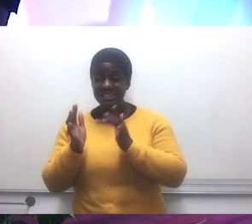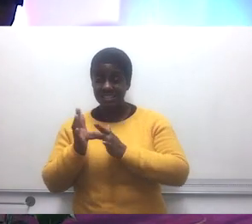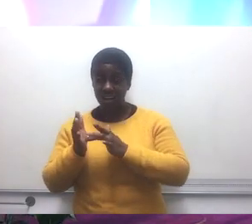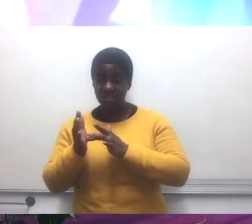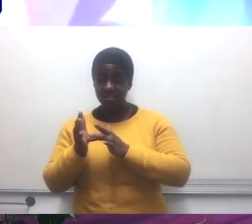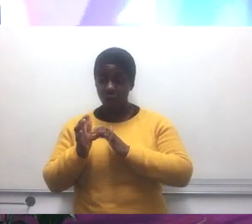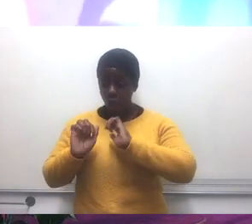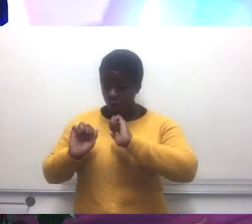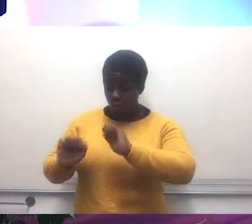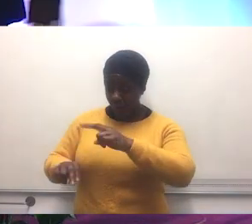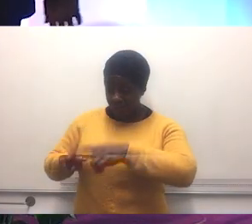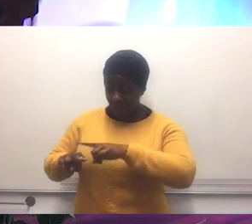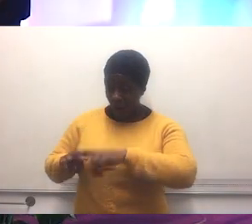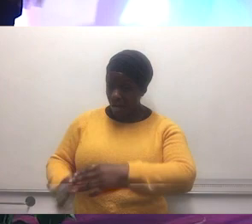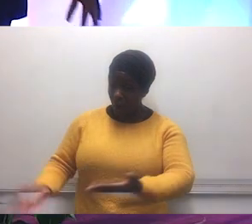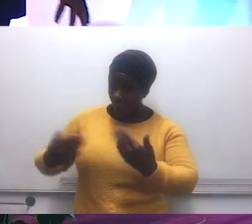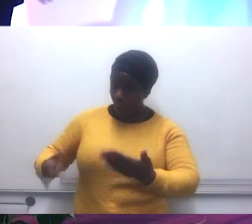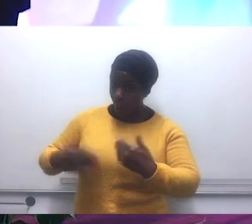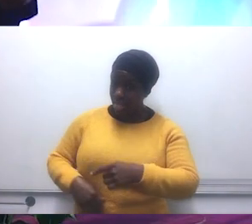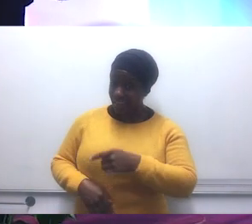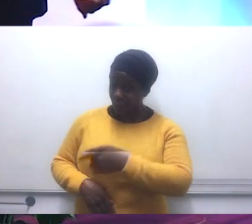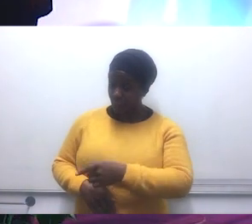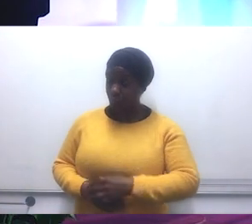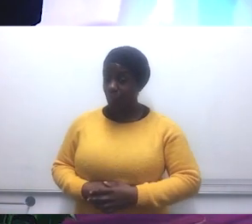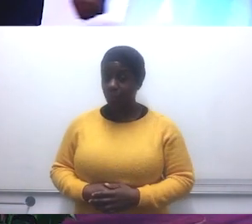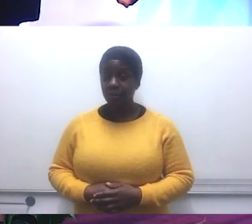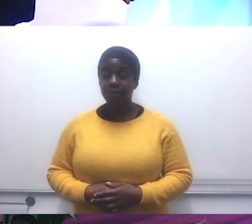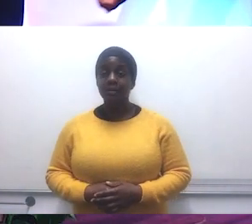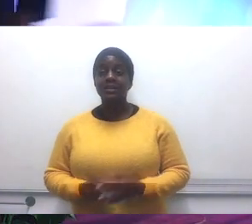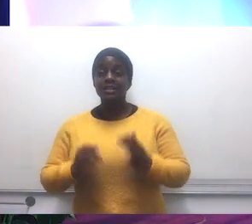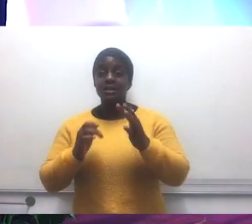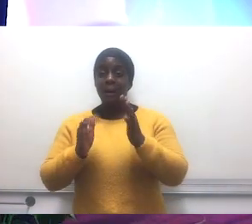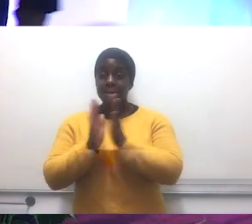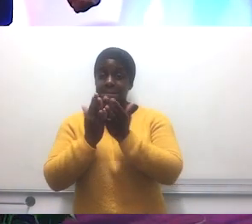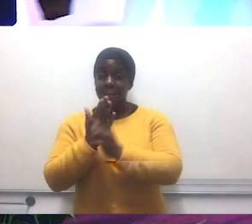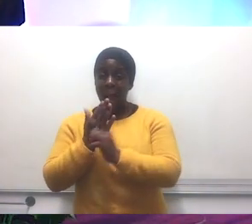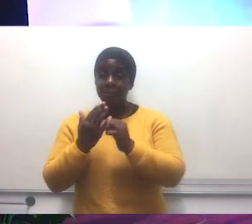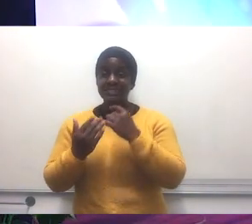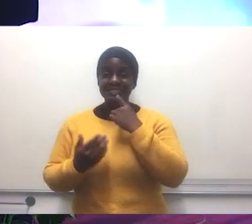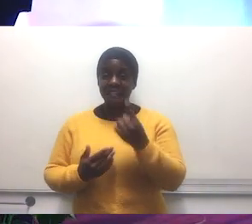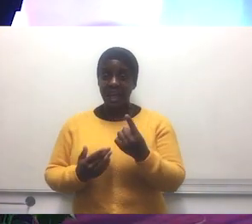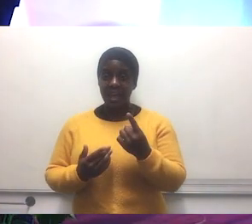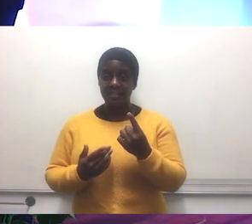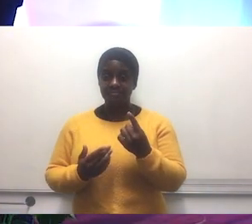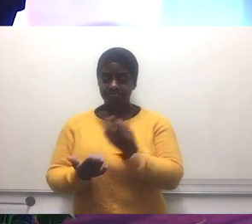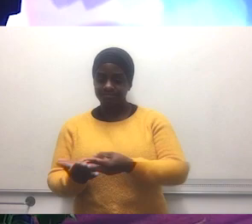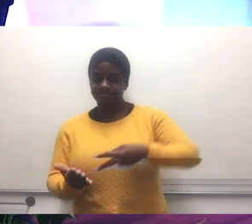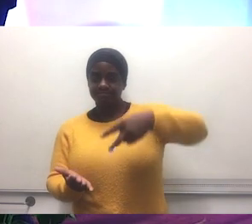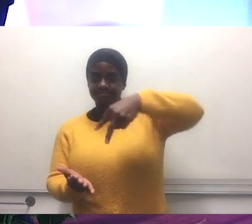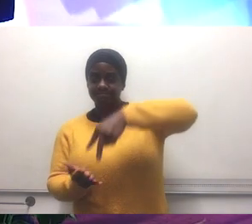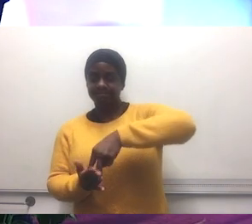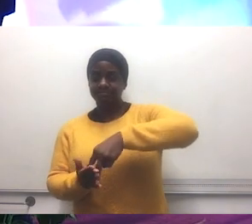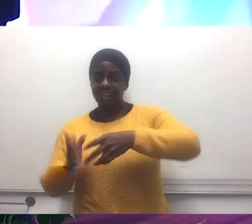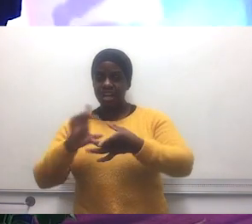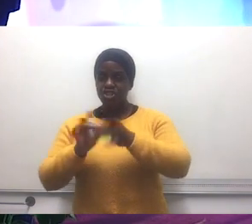your Father calleth thee. And the Bible said that he came out of the grave, burst the chains